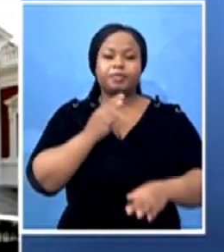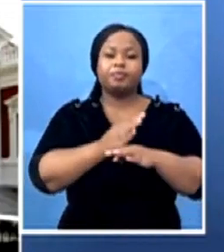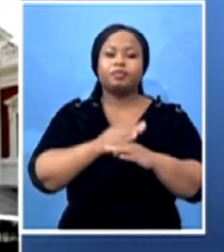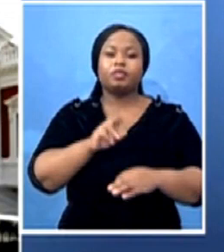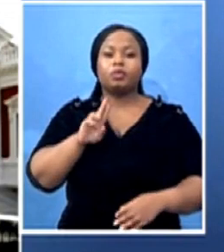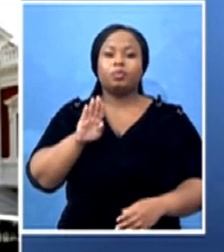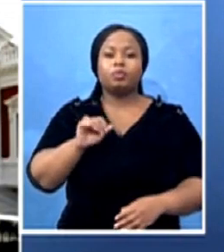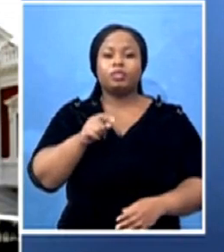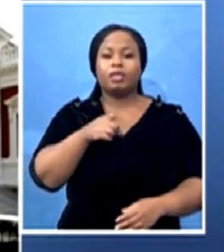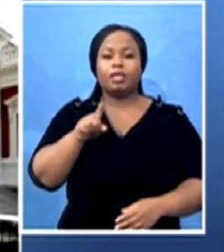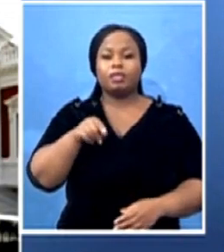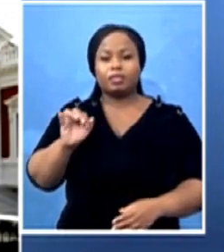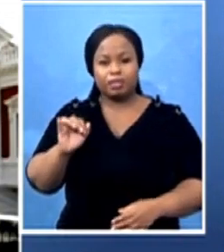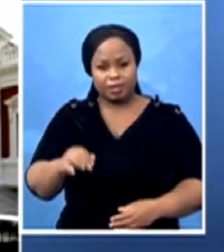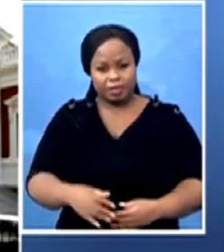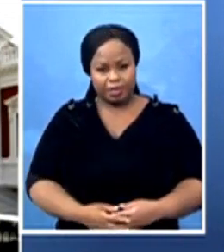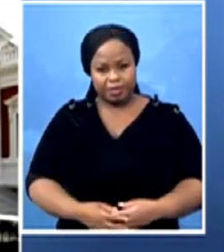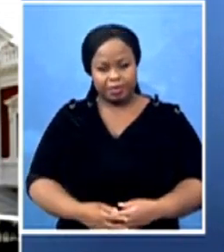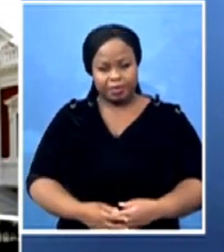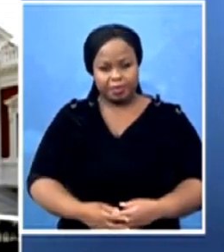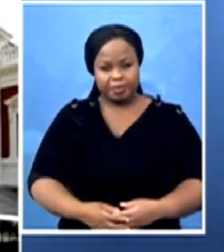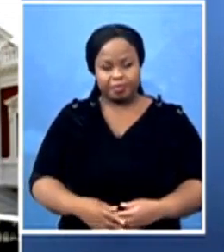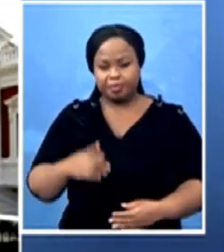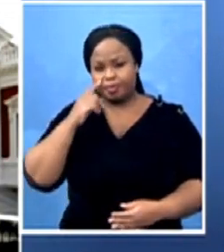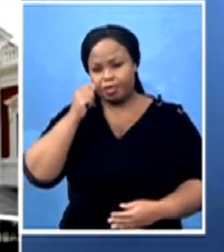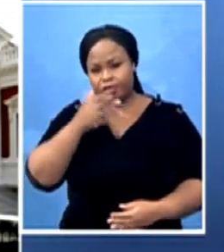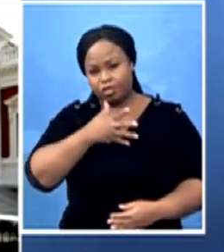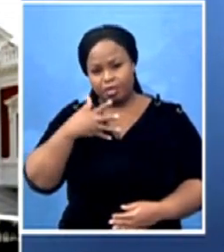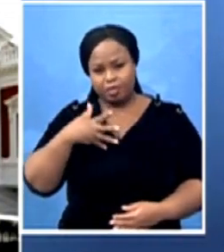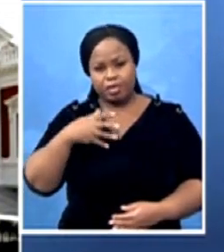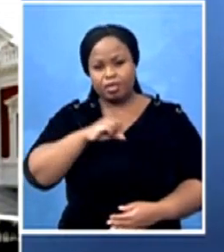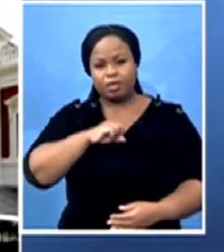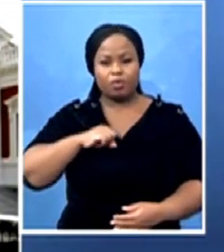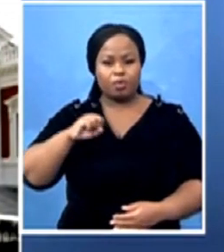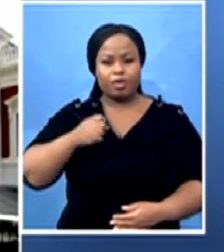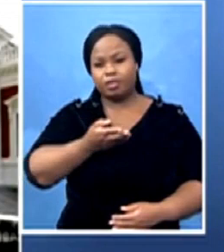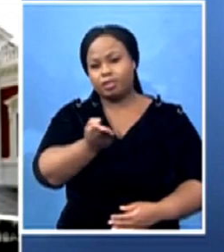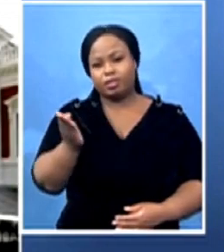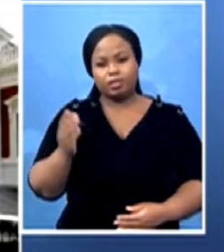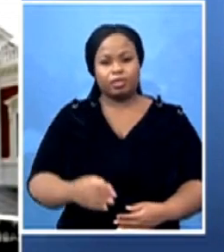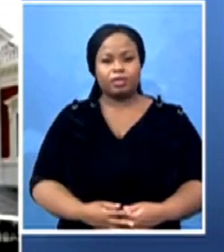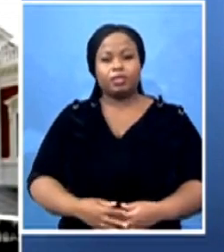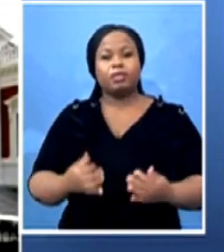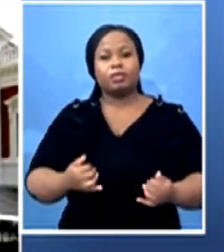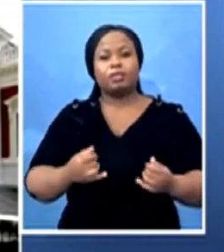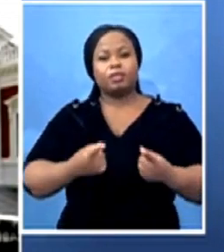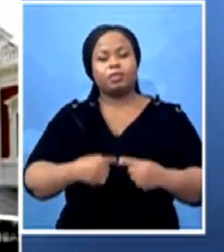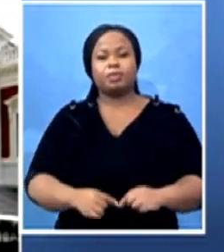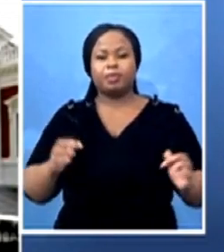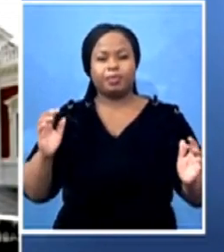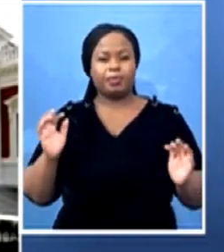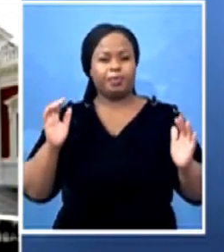comrades, ladies and gentlemen. We are gathered today in a very rare occasion to celebrate one of our